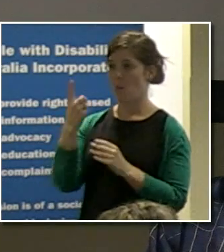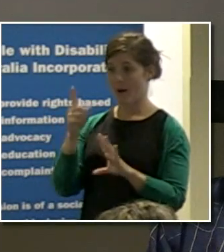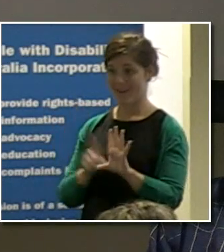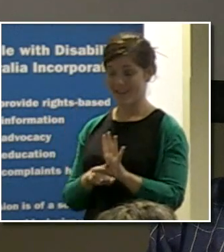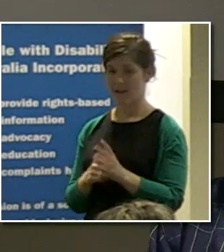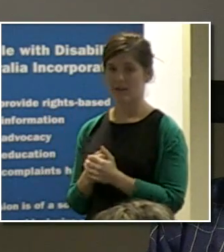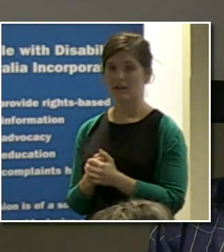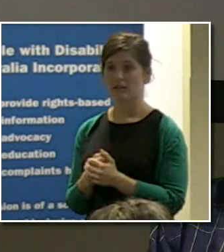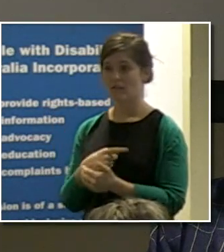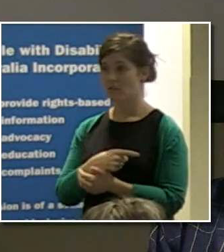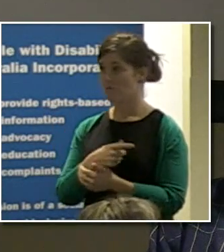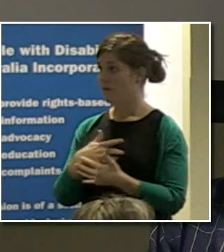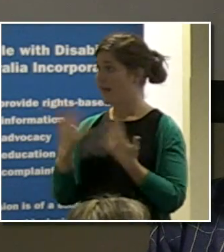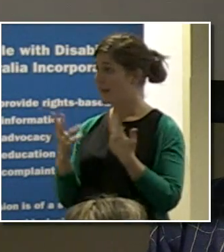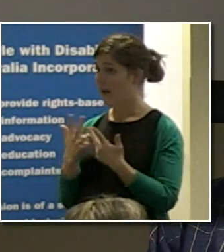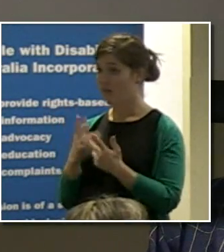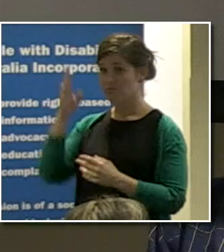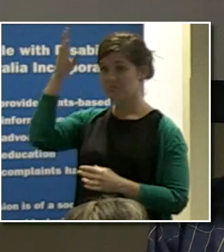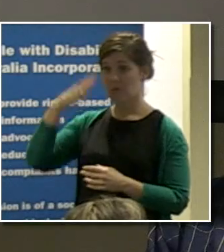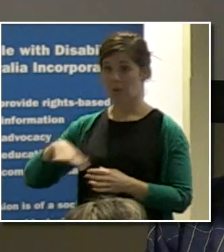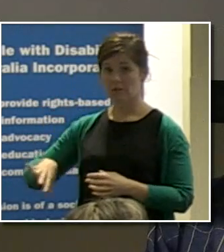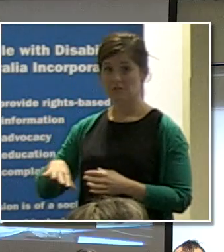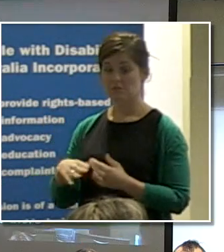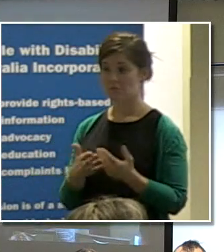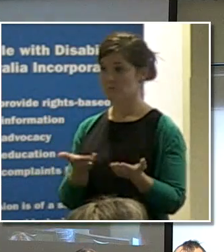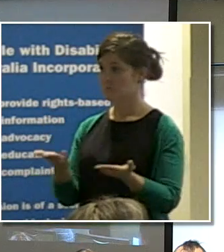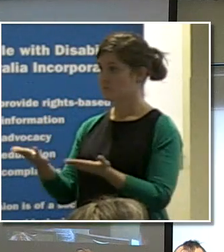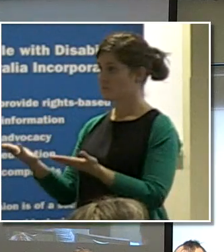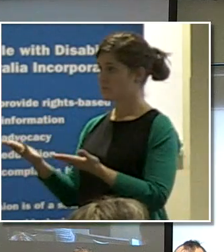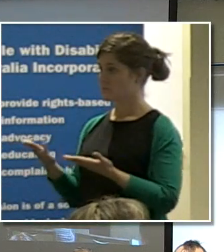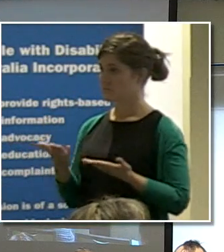So are there any other candidates?